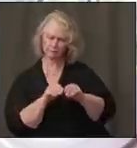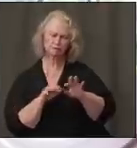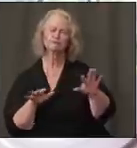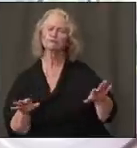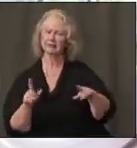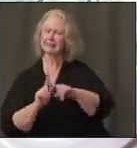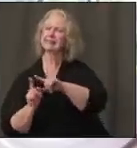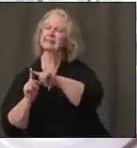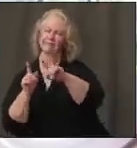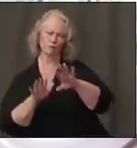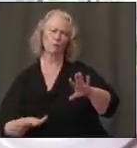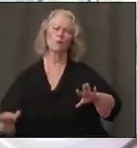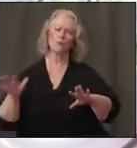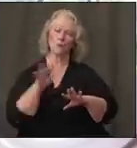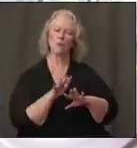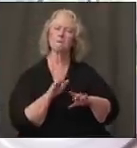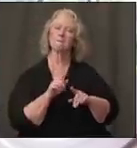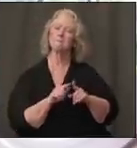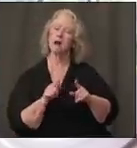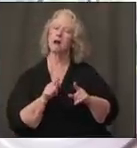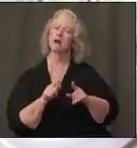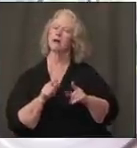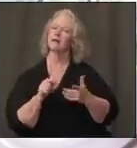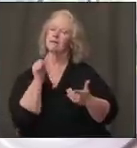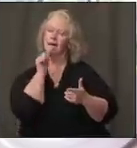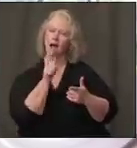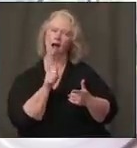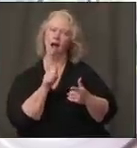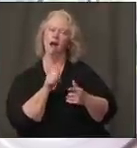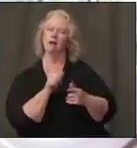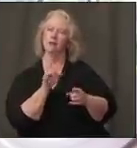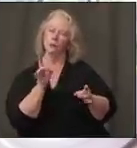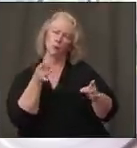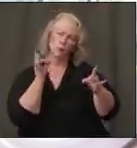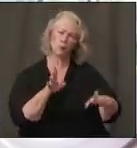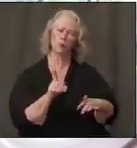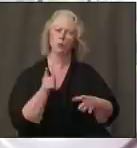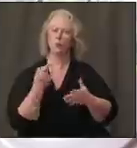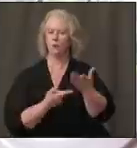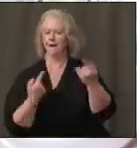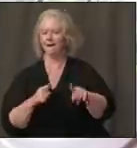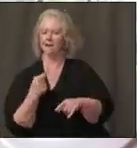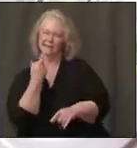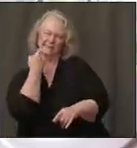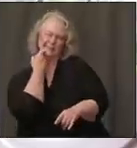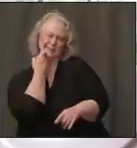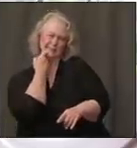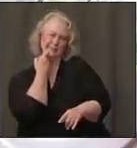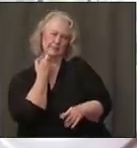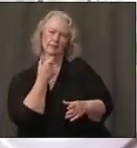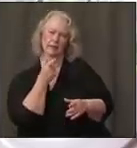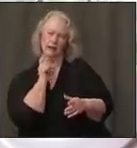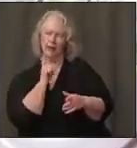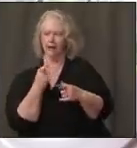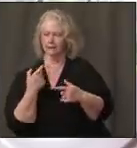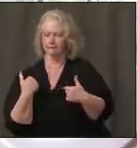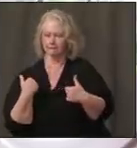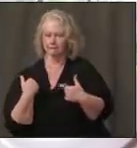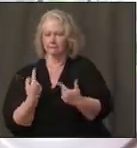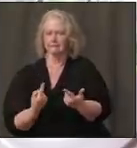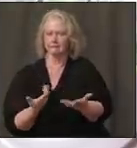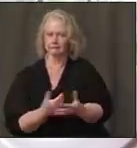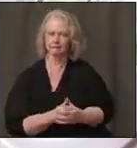that. But the hope is that we can prevent another national epidemic, and we can prevent those outbreaks from becoming very large with this kind of a